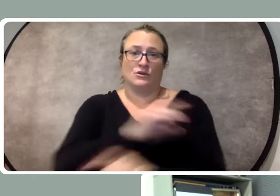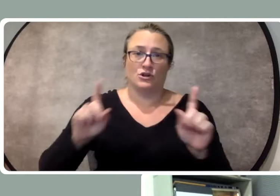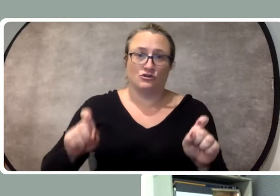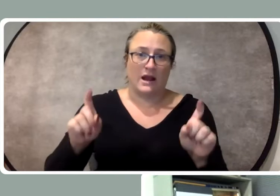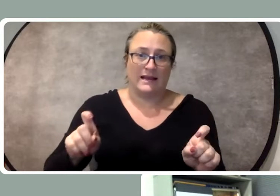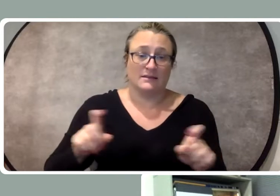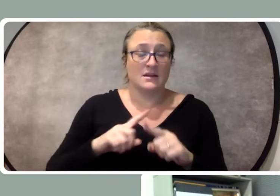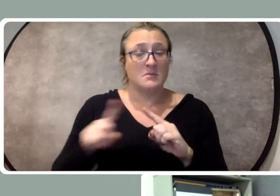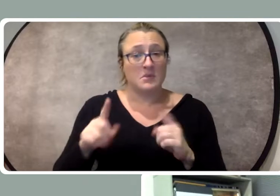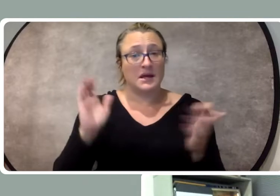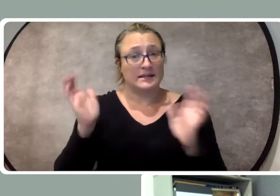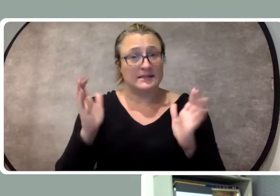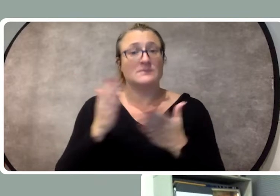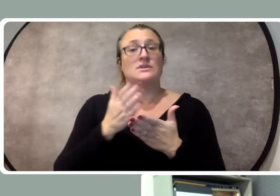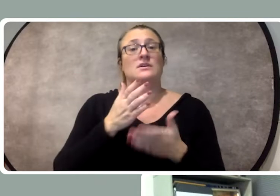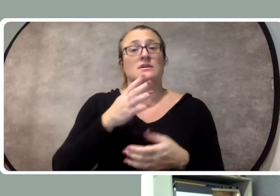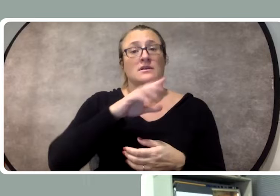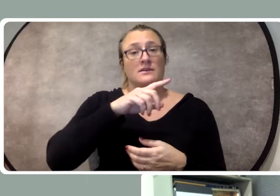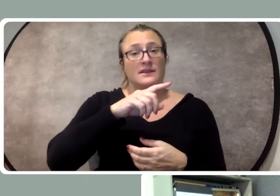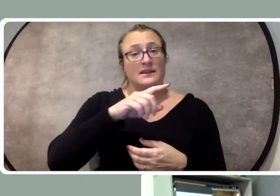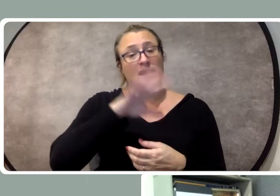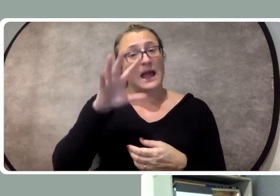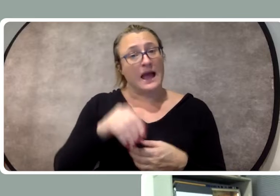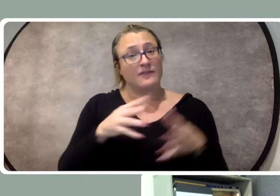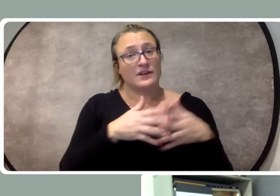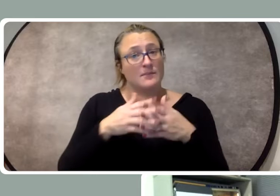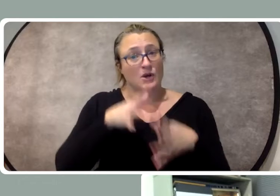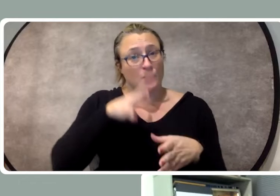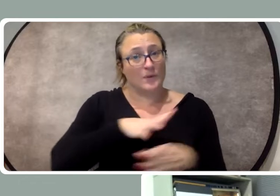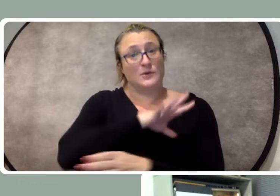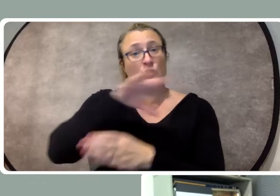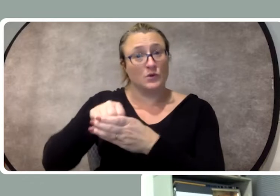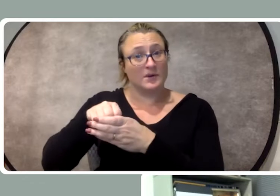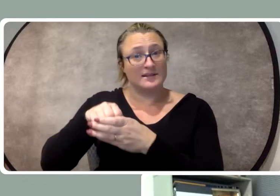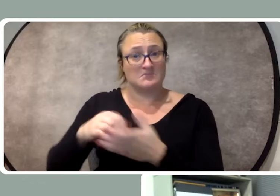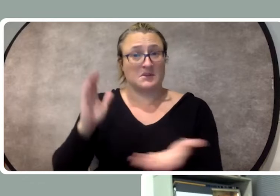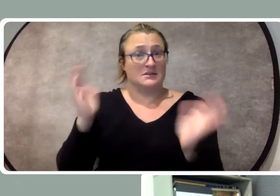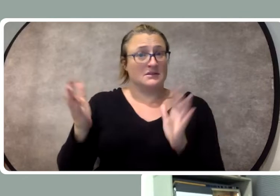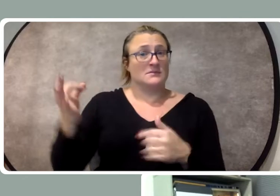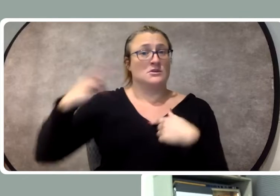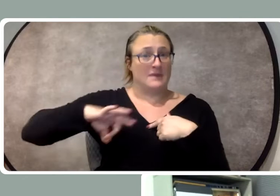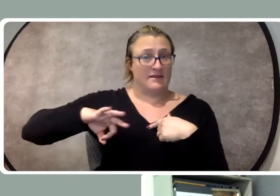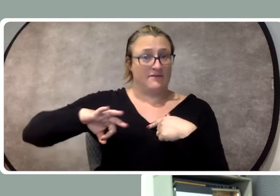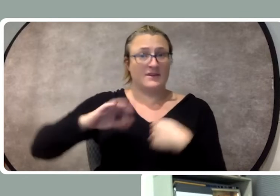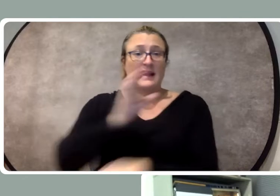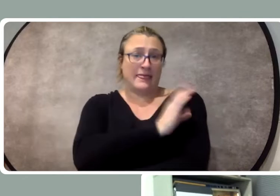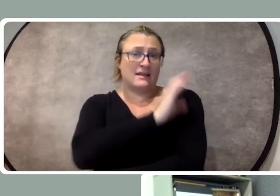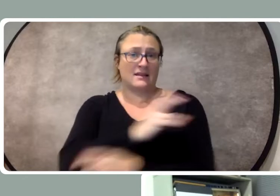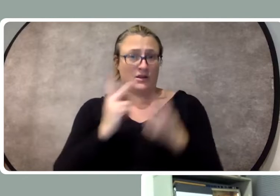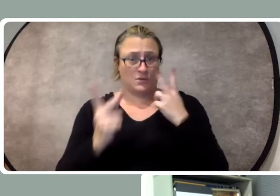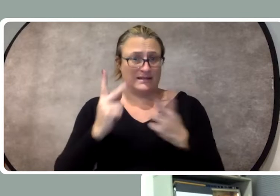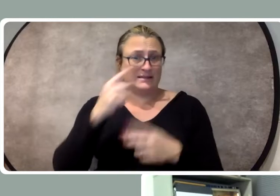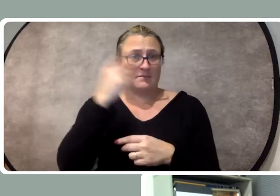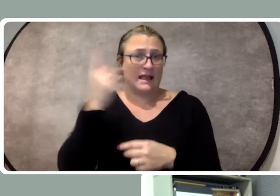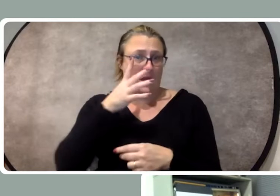do participate in clinical trials seem to benefit from the medications, as well as in clinic. We do see benefits for Black women